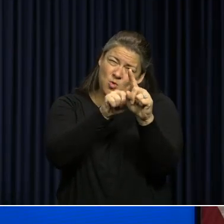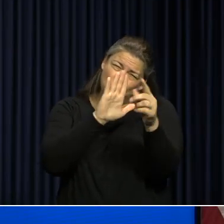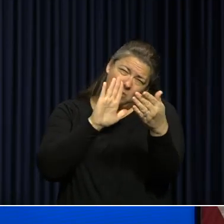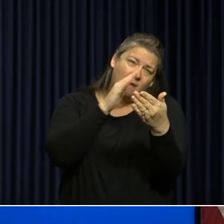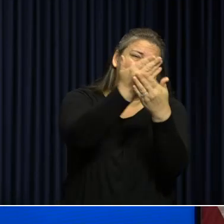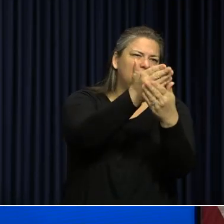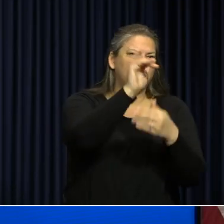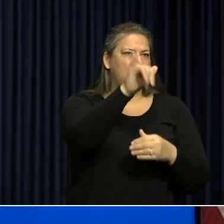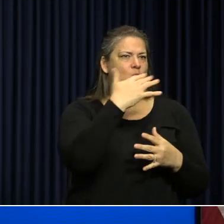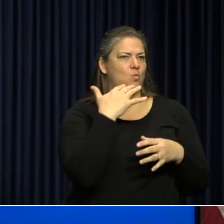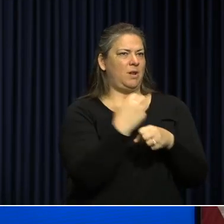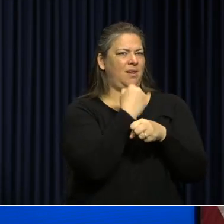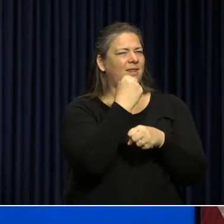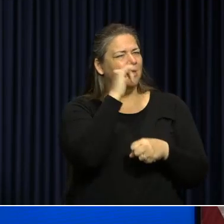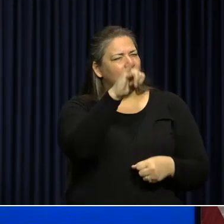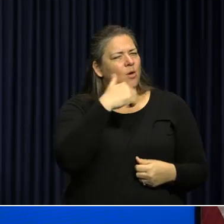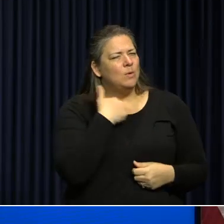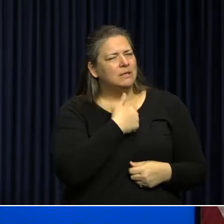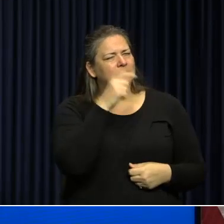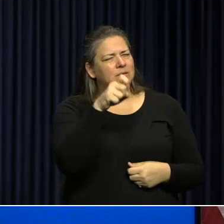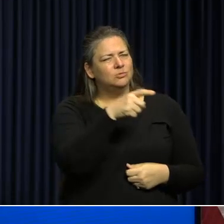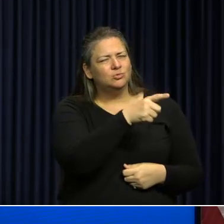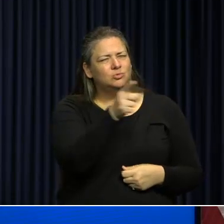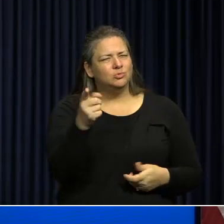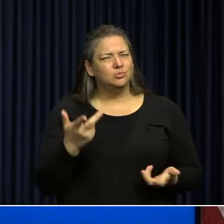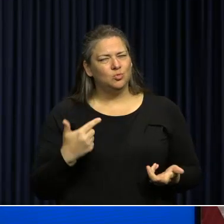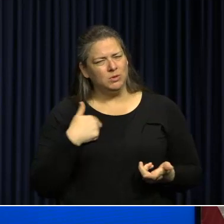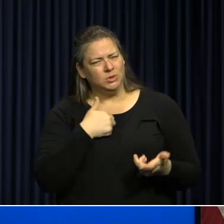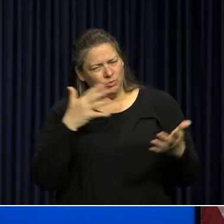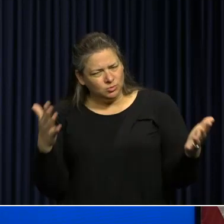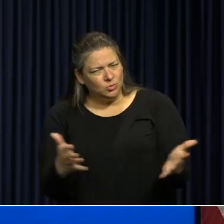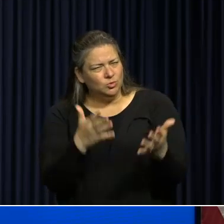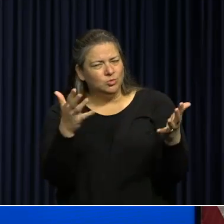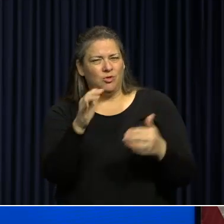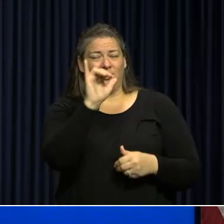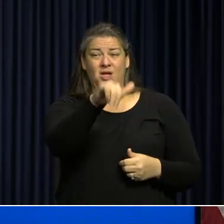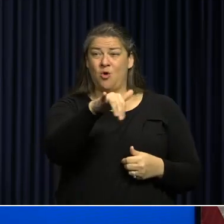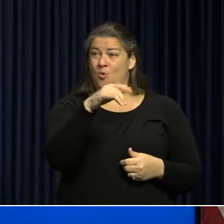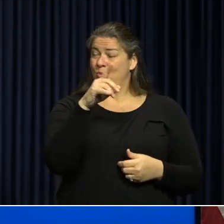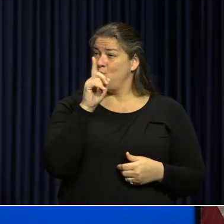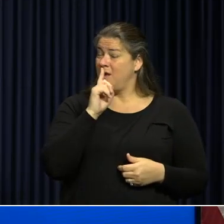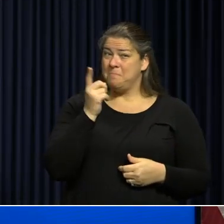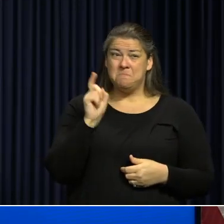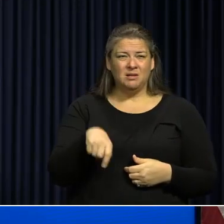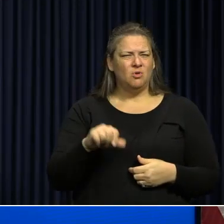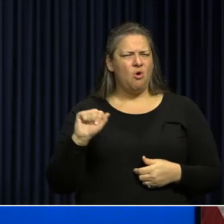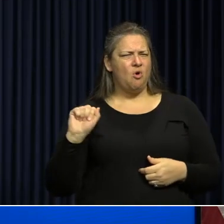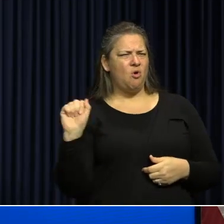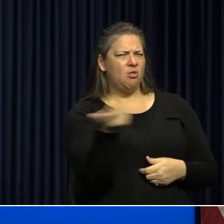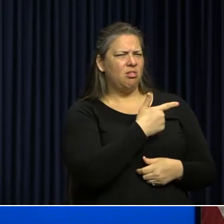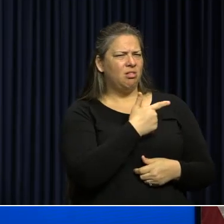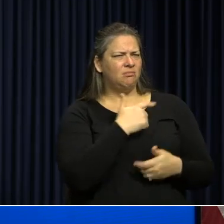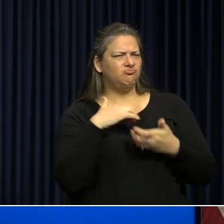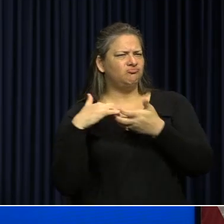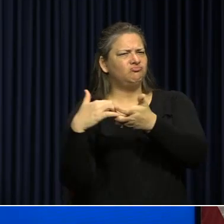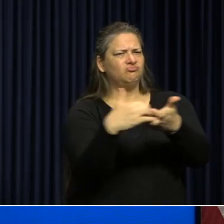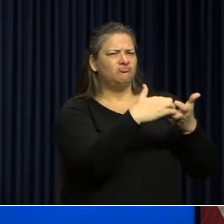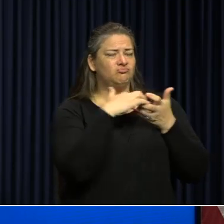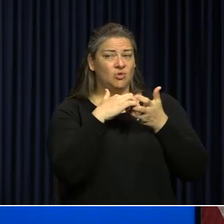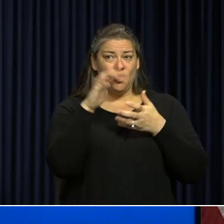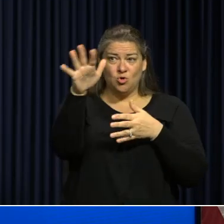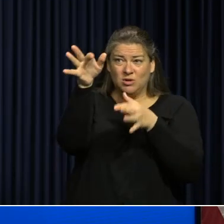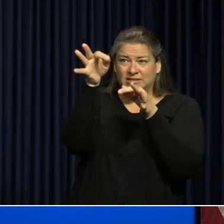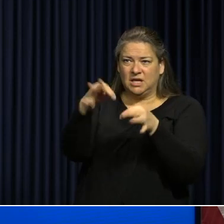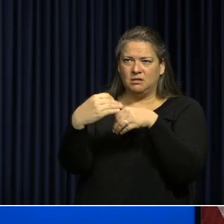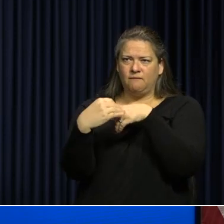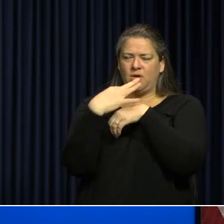we need you to continue to do. And one of the ways that we encourage that, because it takes everybody, right? Every single person's decisions matter.